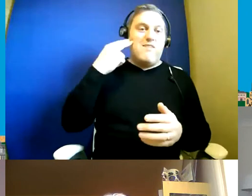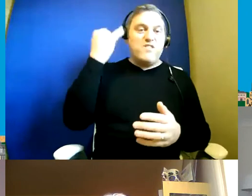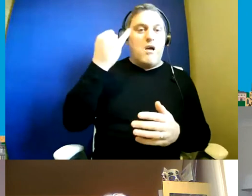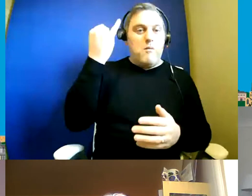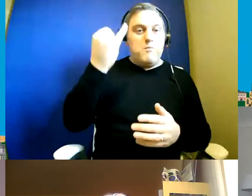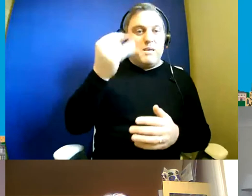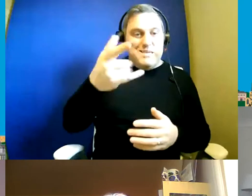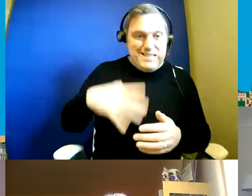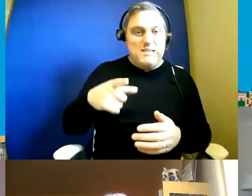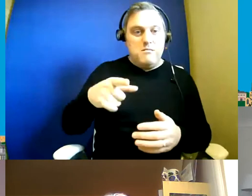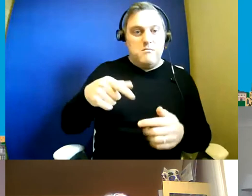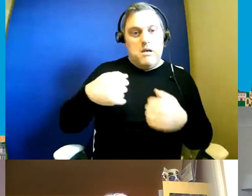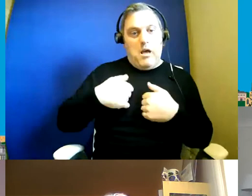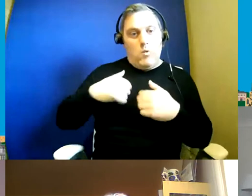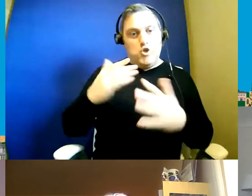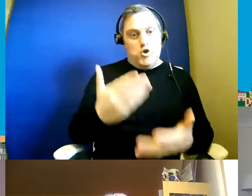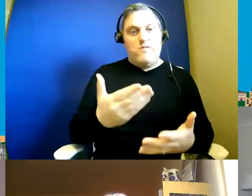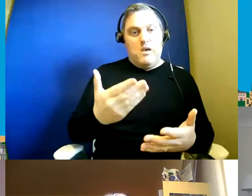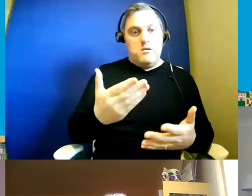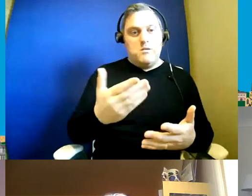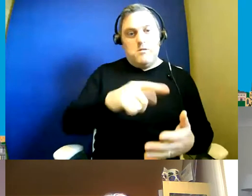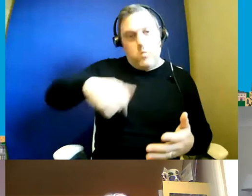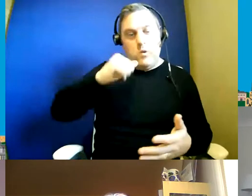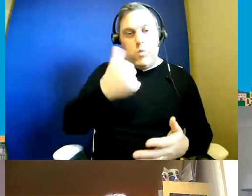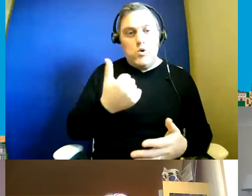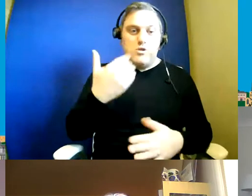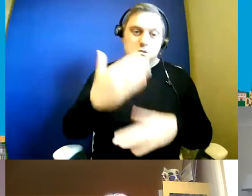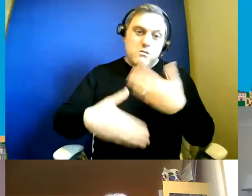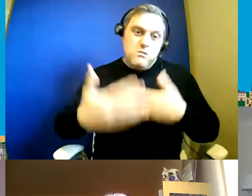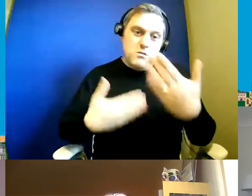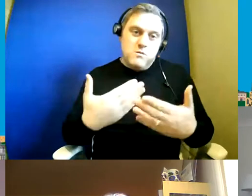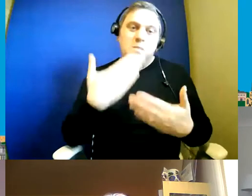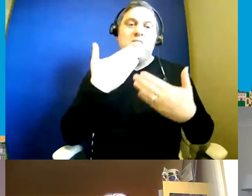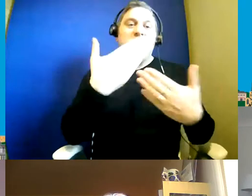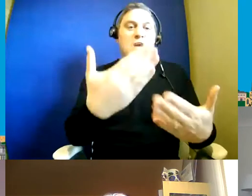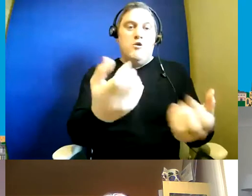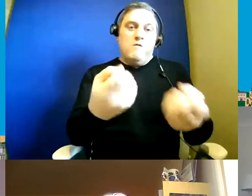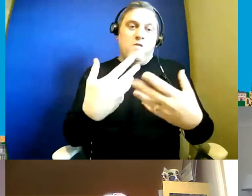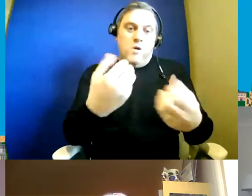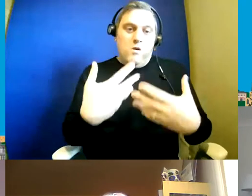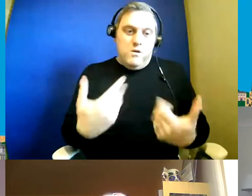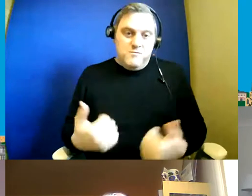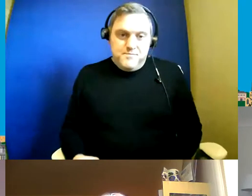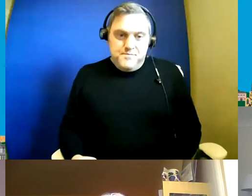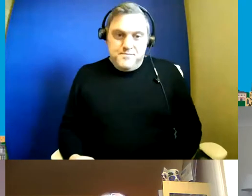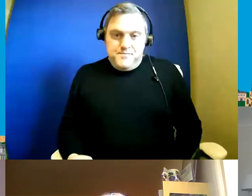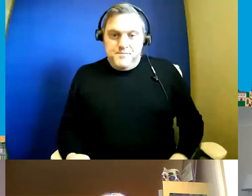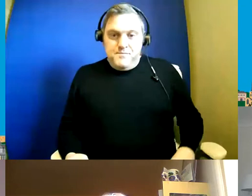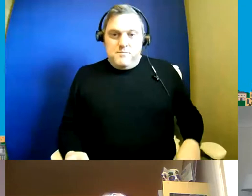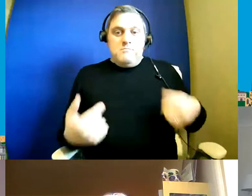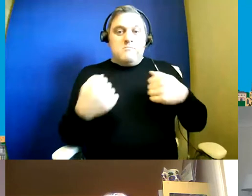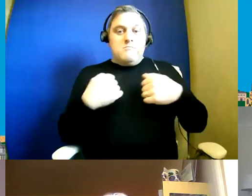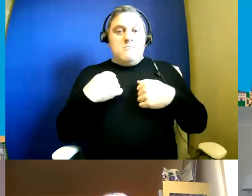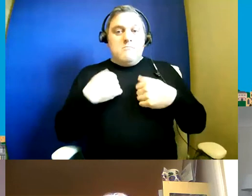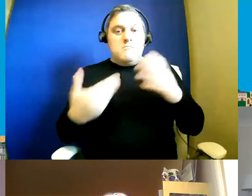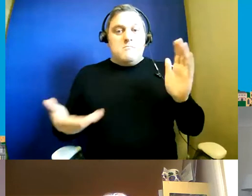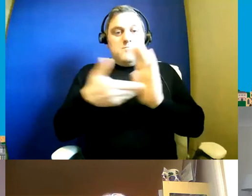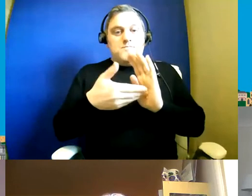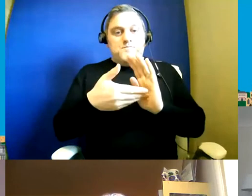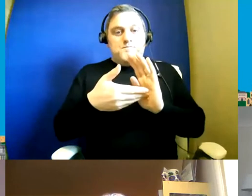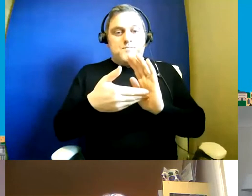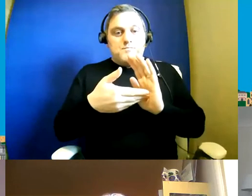needed our service. So thank you for bringing that to our attention. And I guess my addition to that would be that I